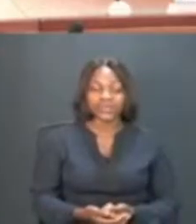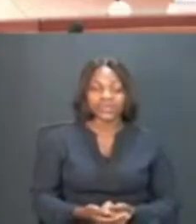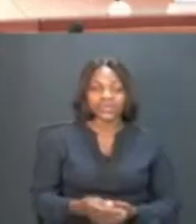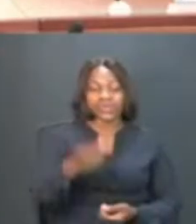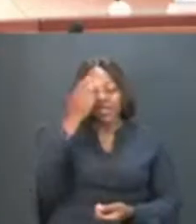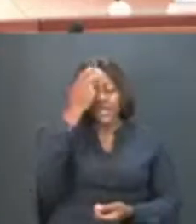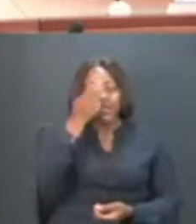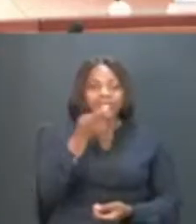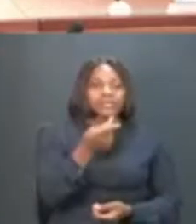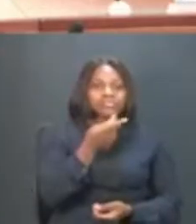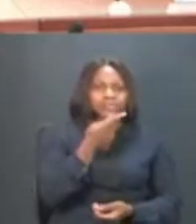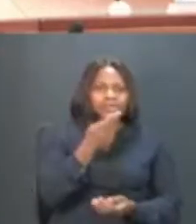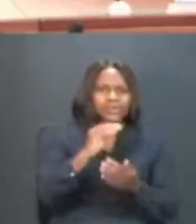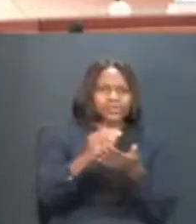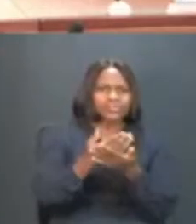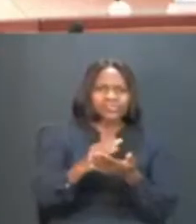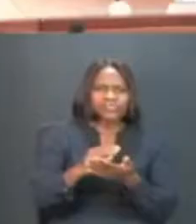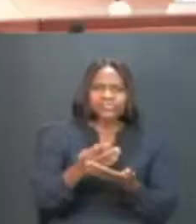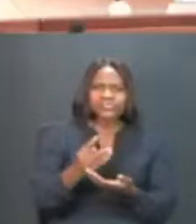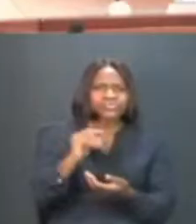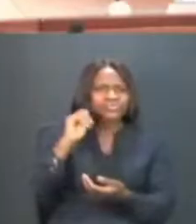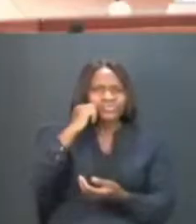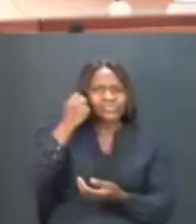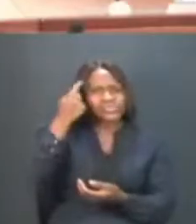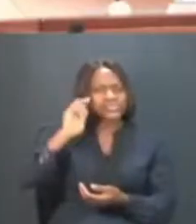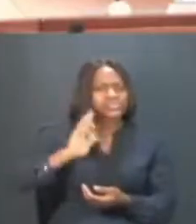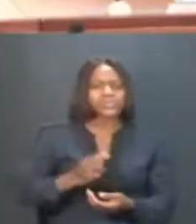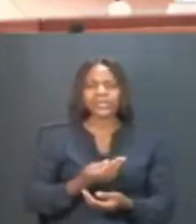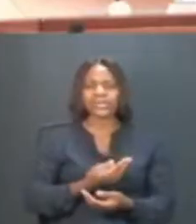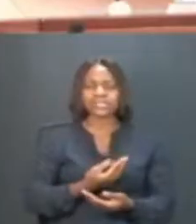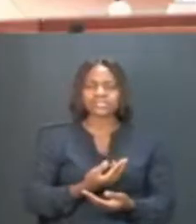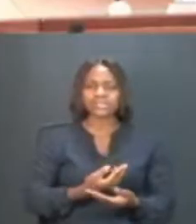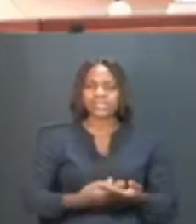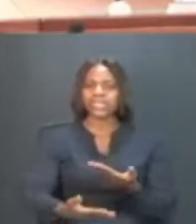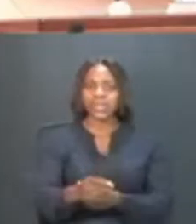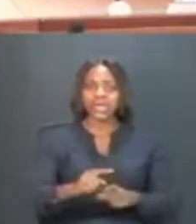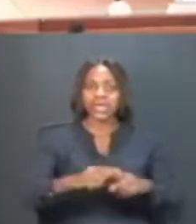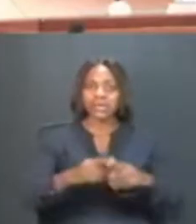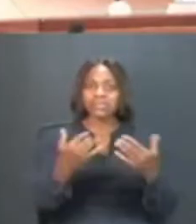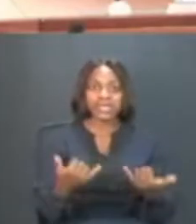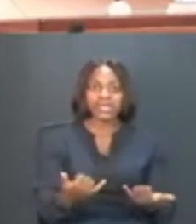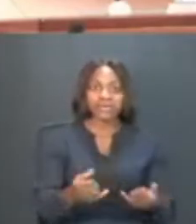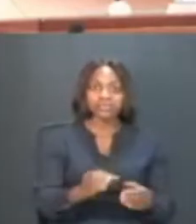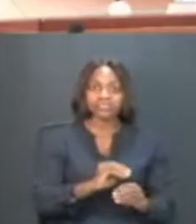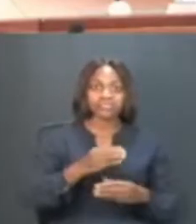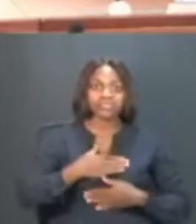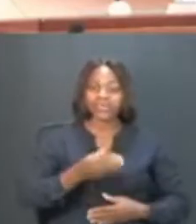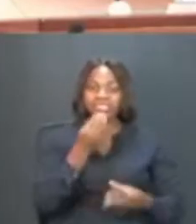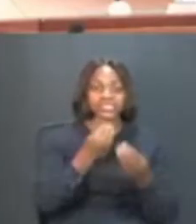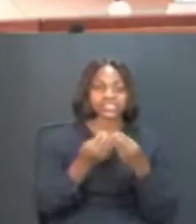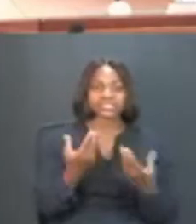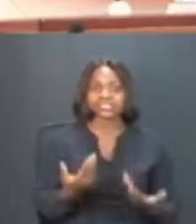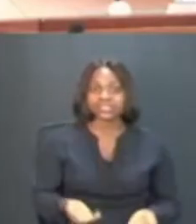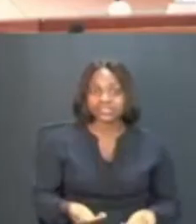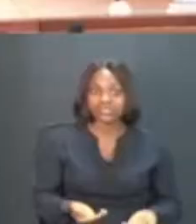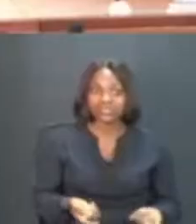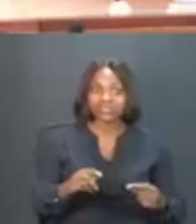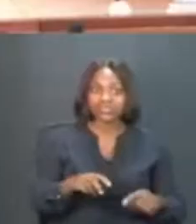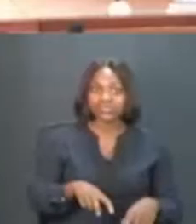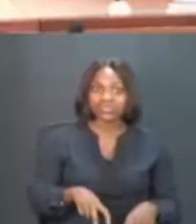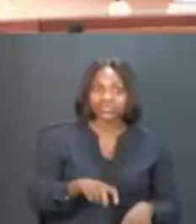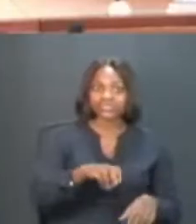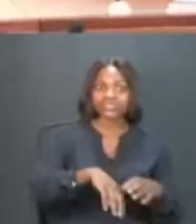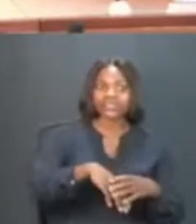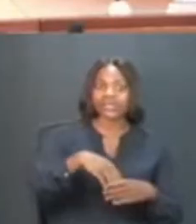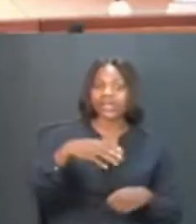because it's sour. No one eats it. We eat mangoes and pineapples when we travel abroad because that's when you get